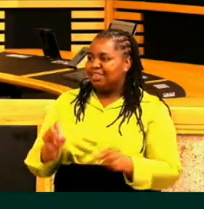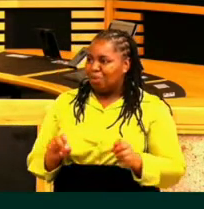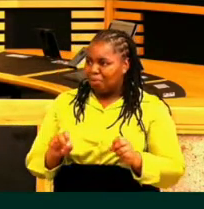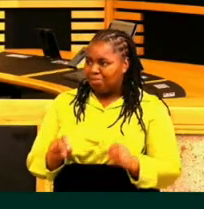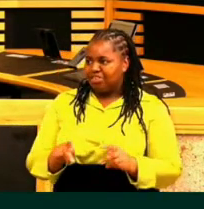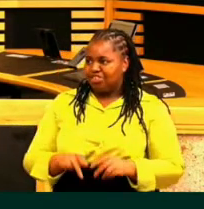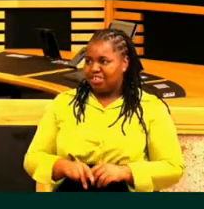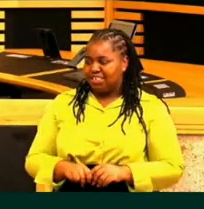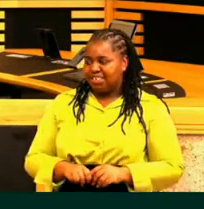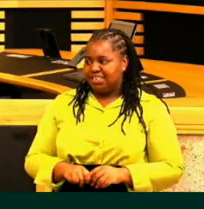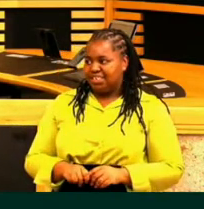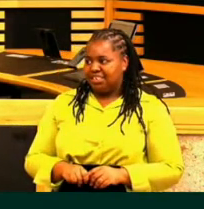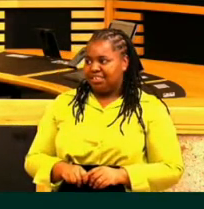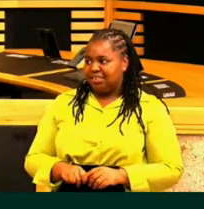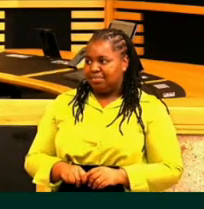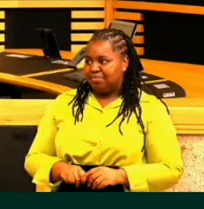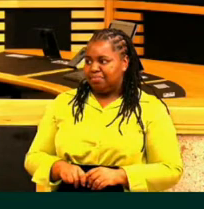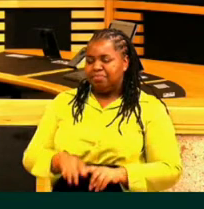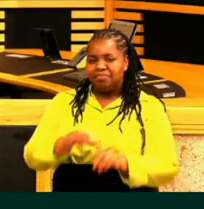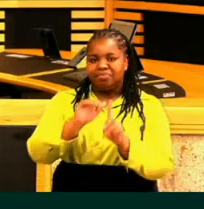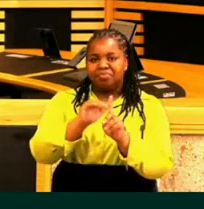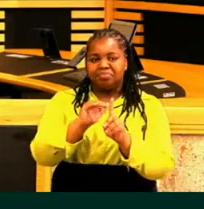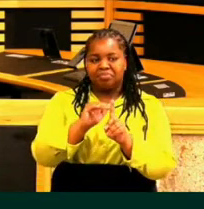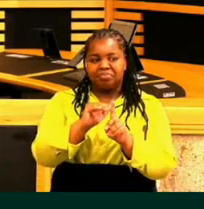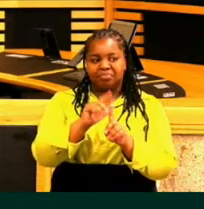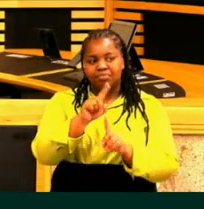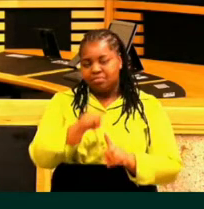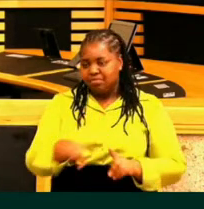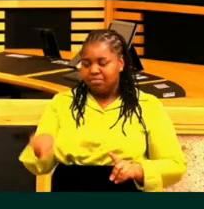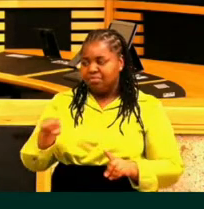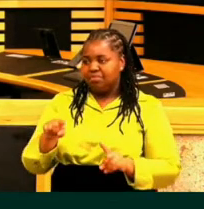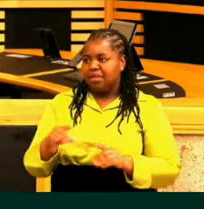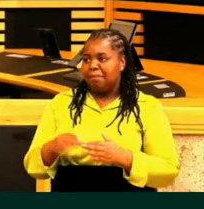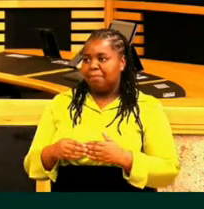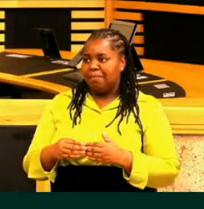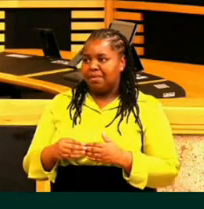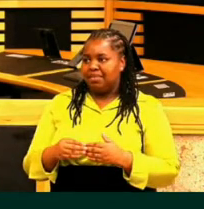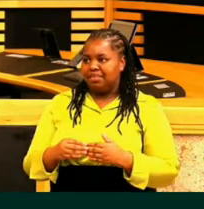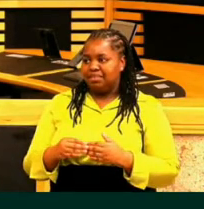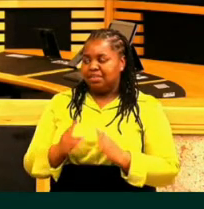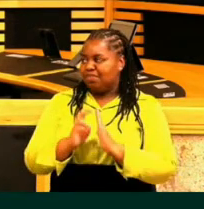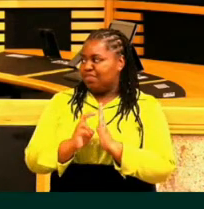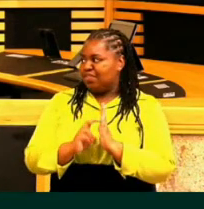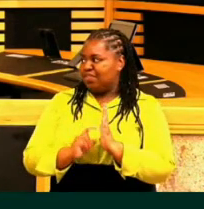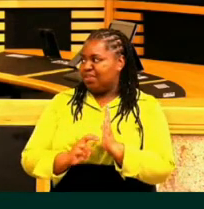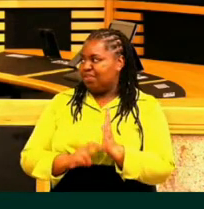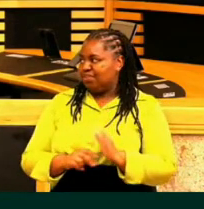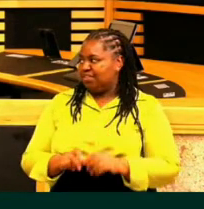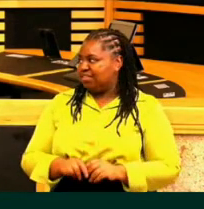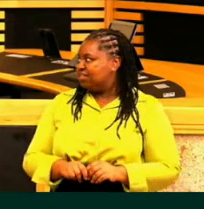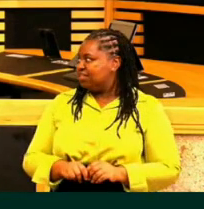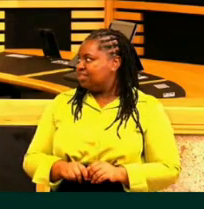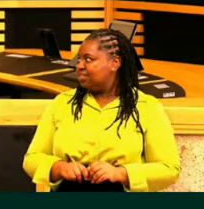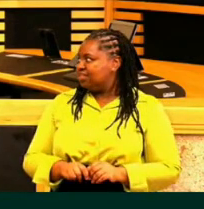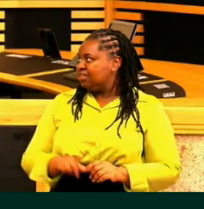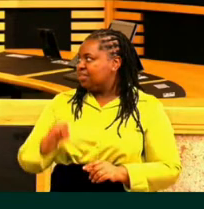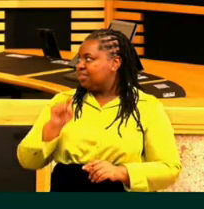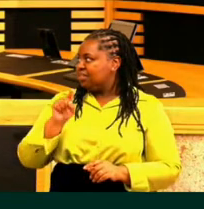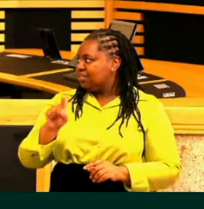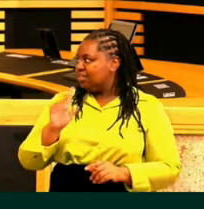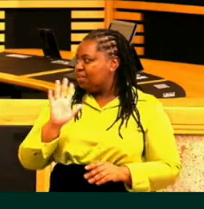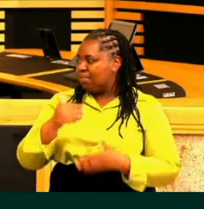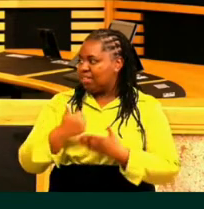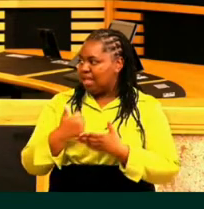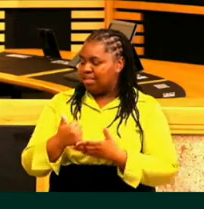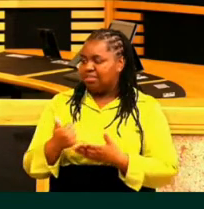to remind the house on the ground rules that will then assist in